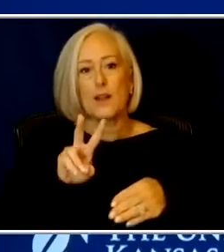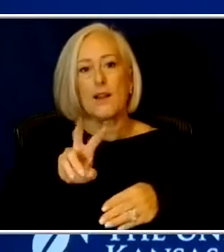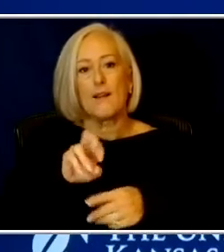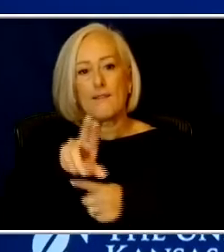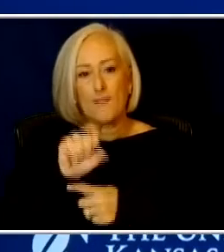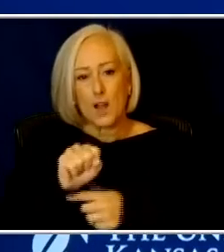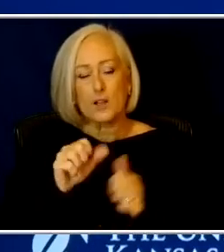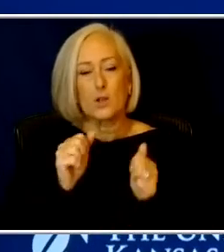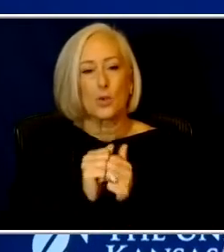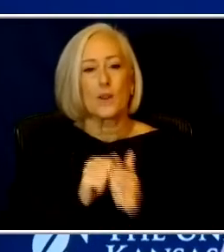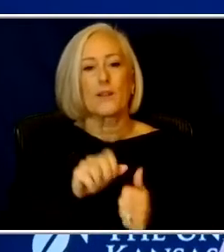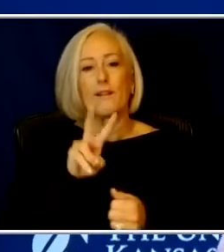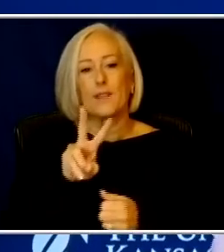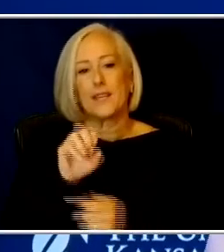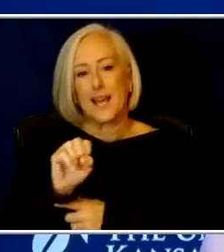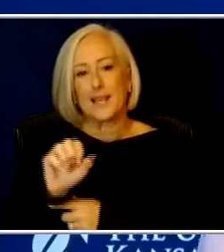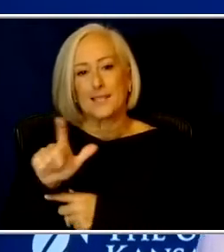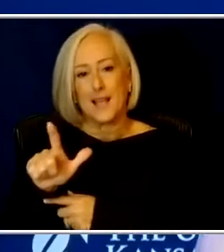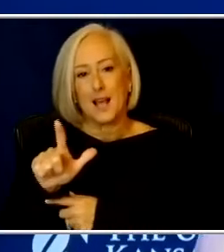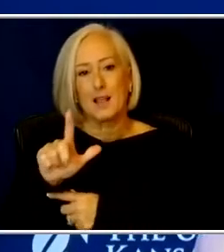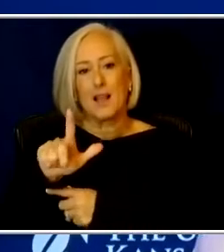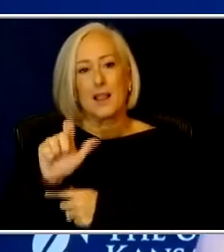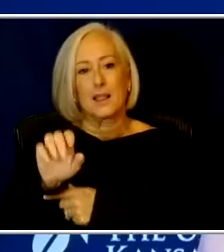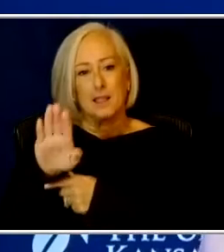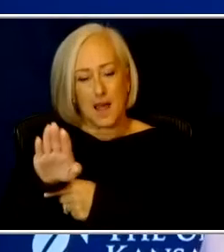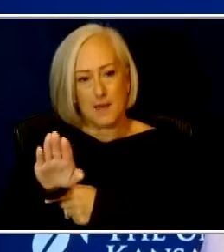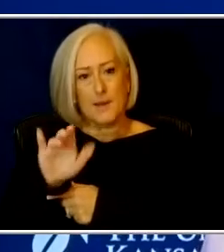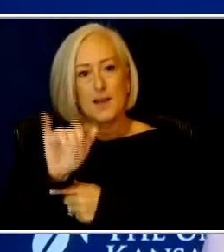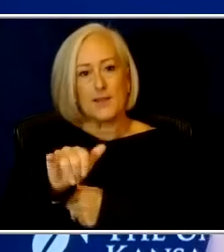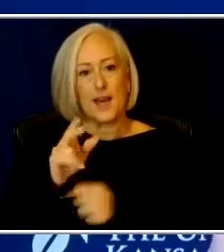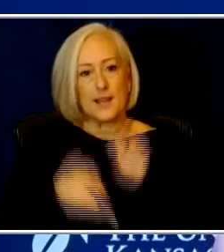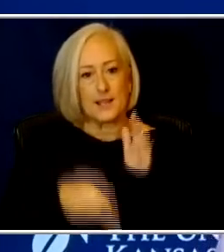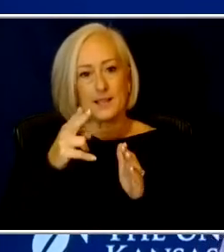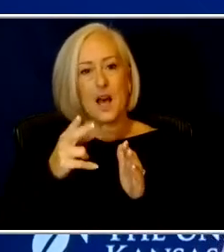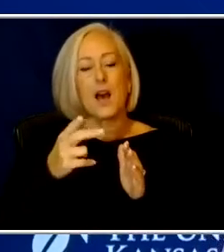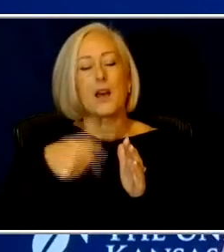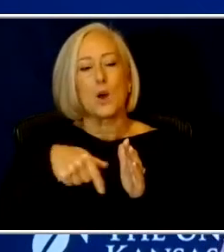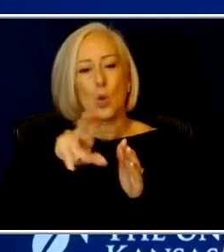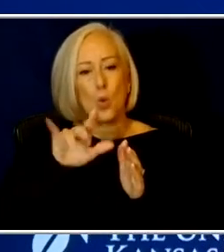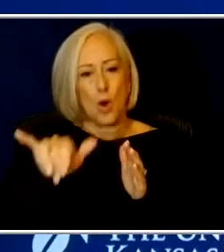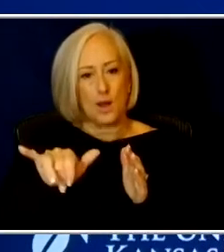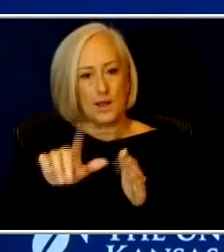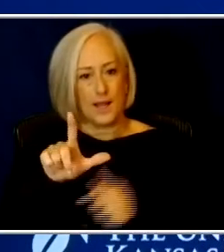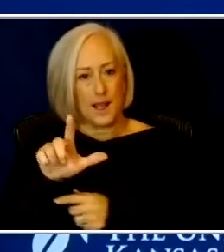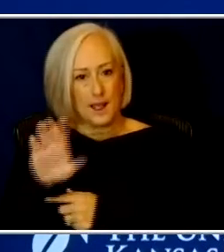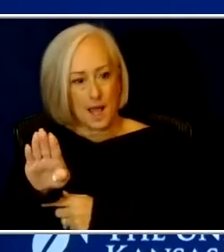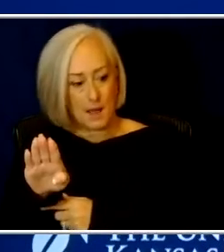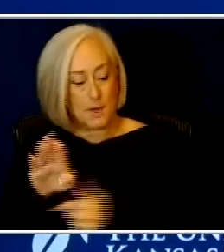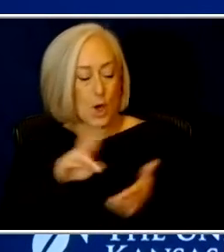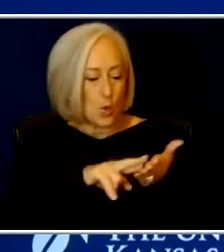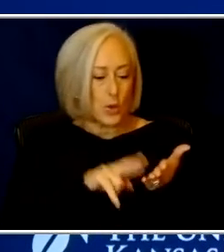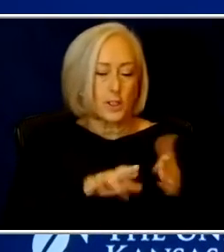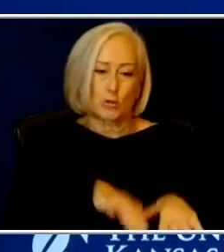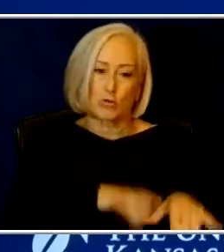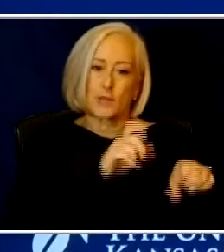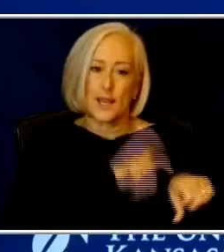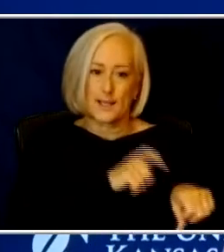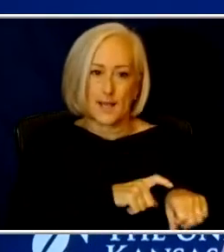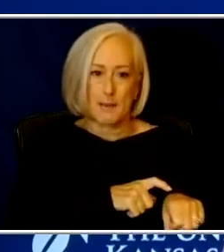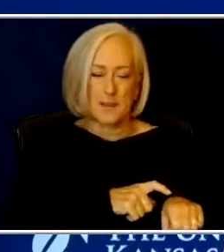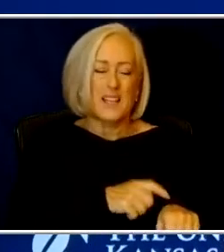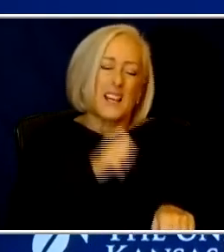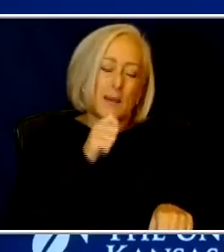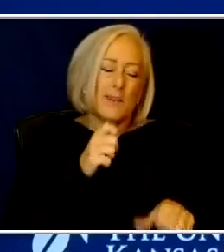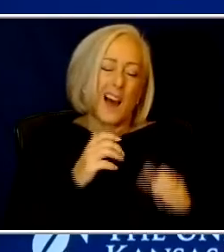quality labs. So the research does take time, but I'm not as worried because also what we have seen is even the original